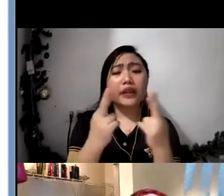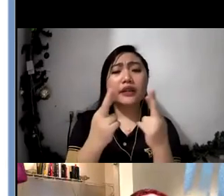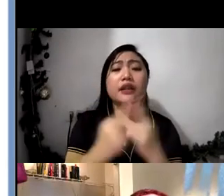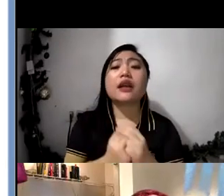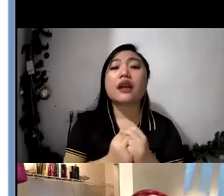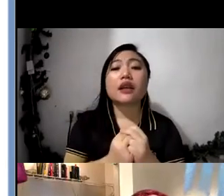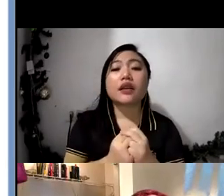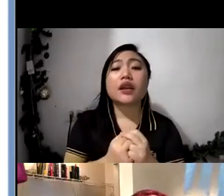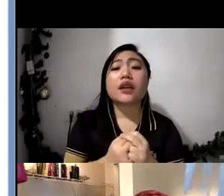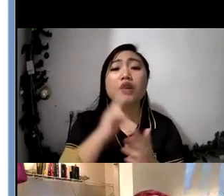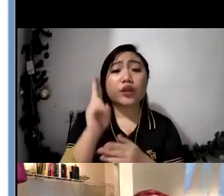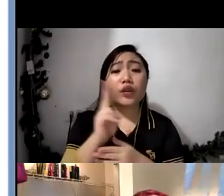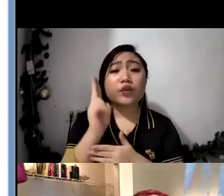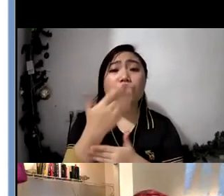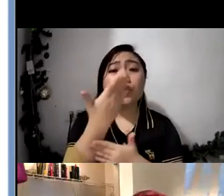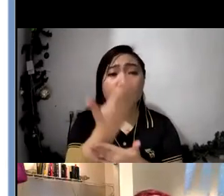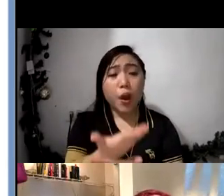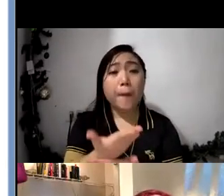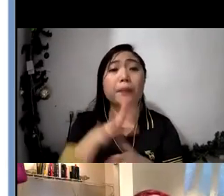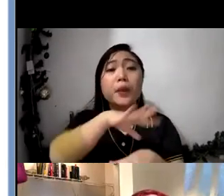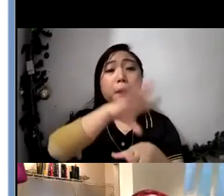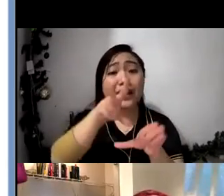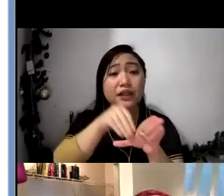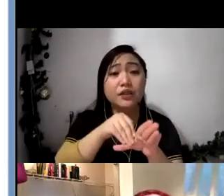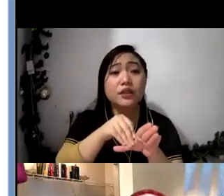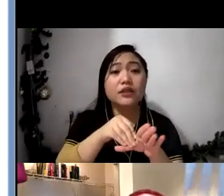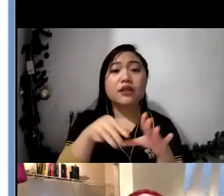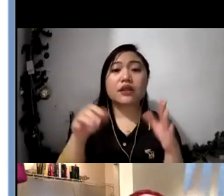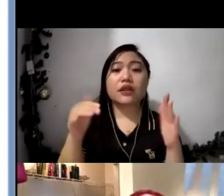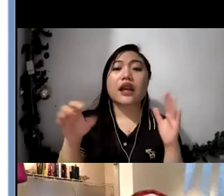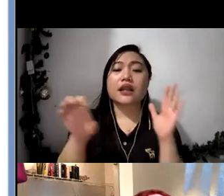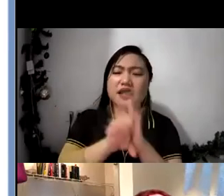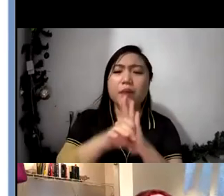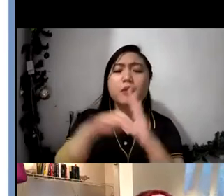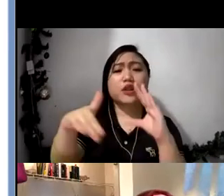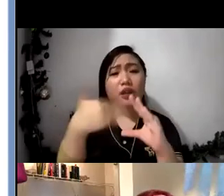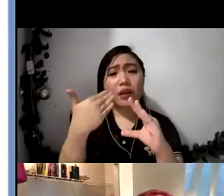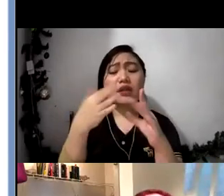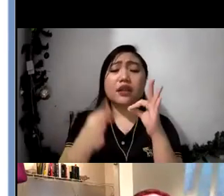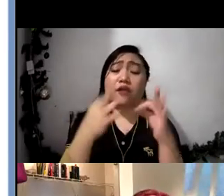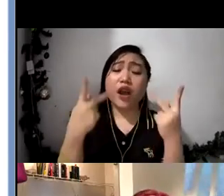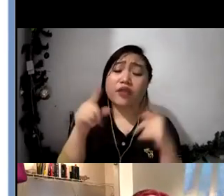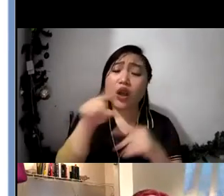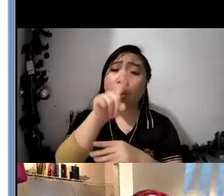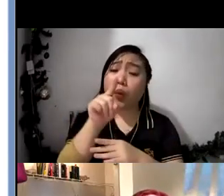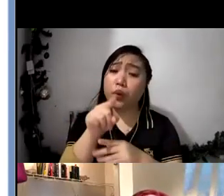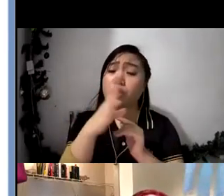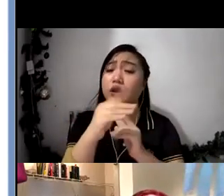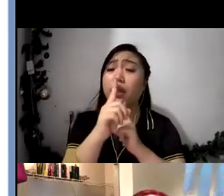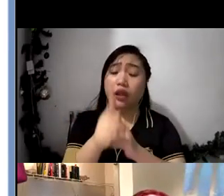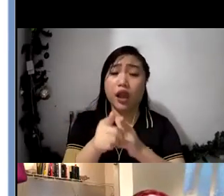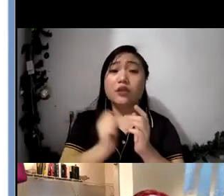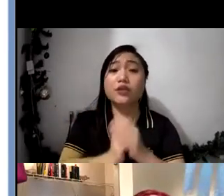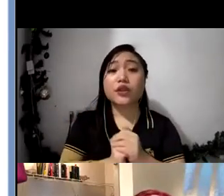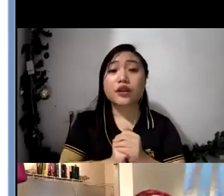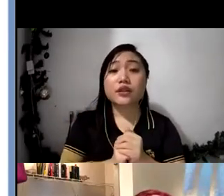use of participatory medium provided, such as your chat box, no, and if you have some questions and answers. So I